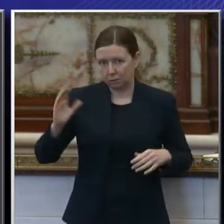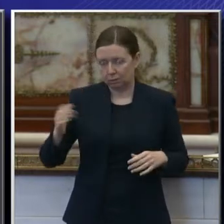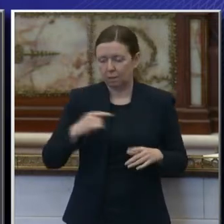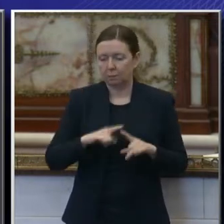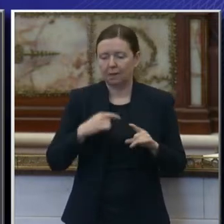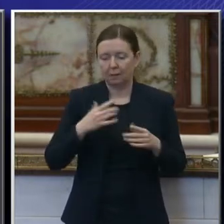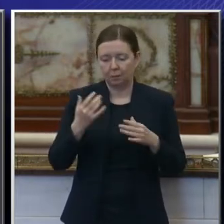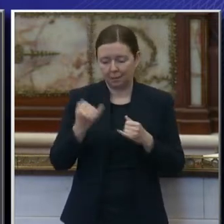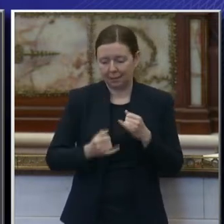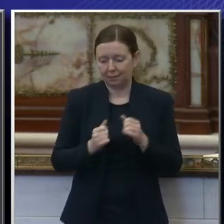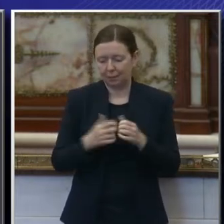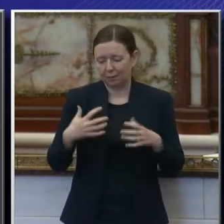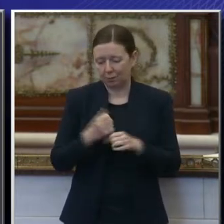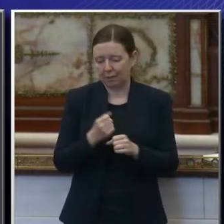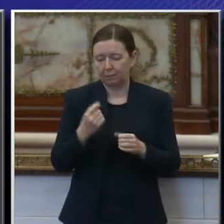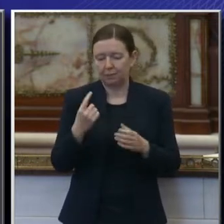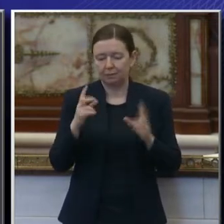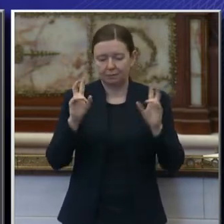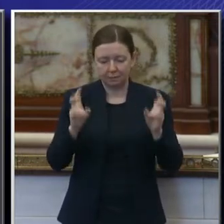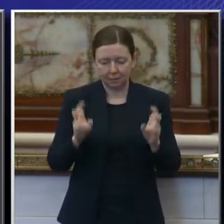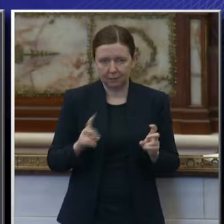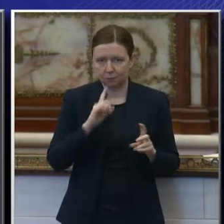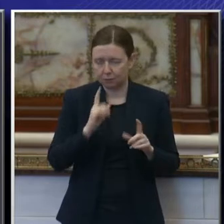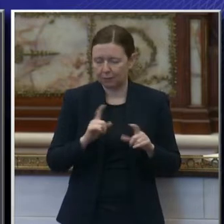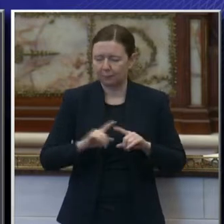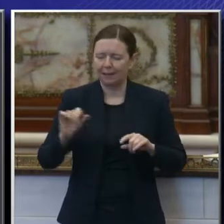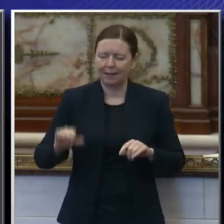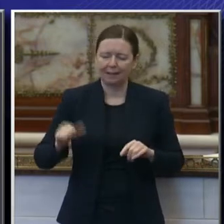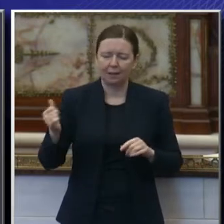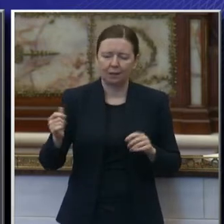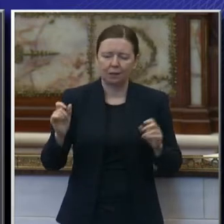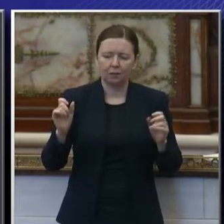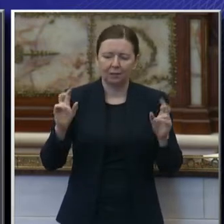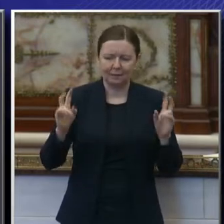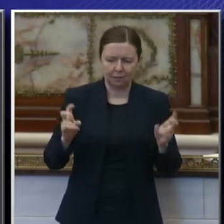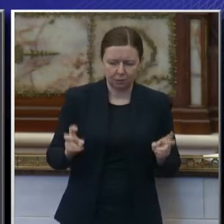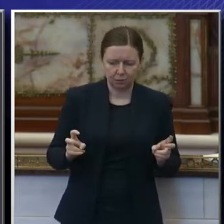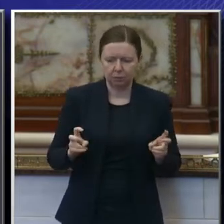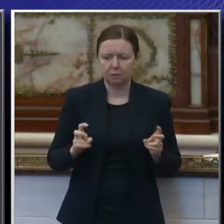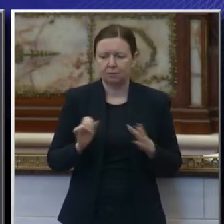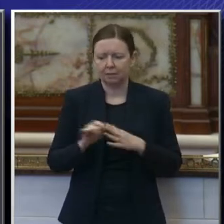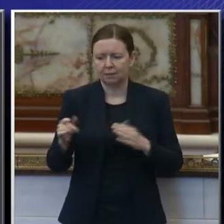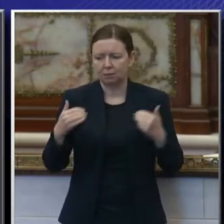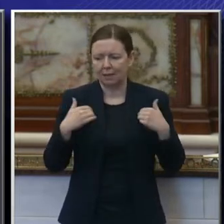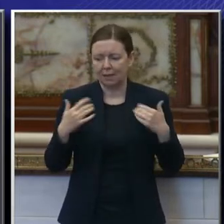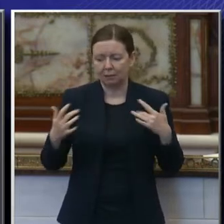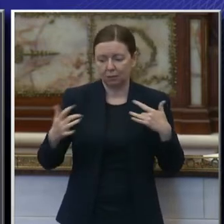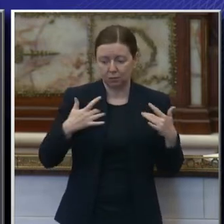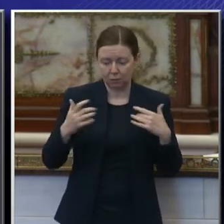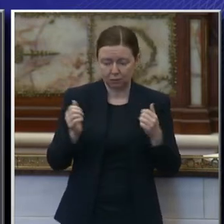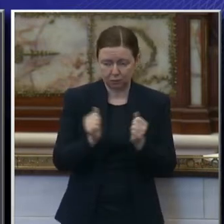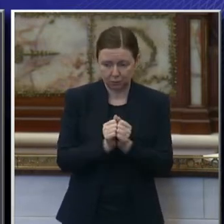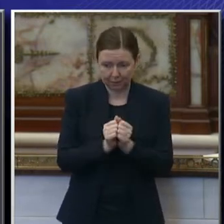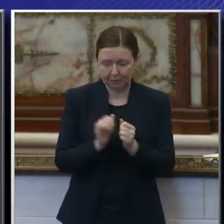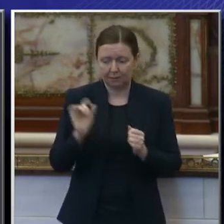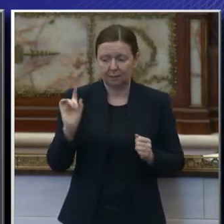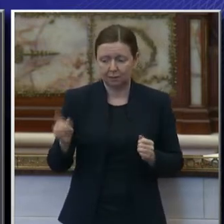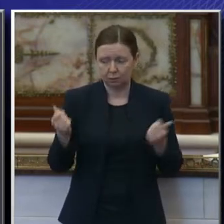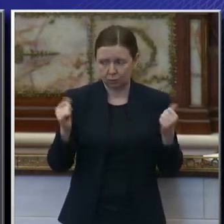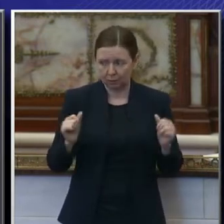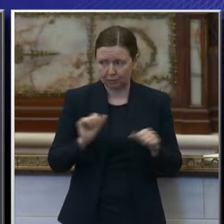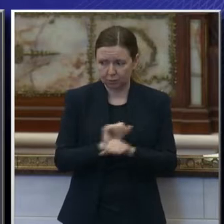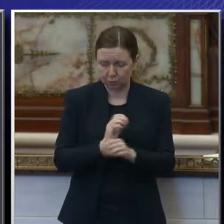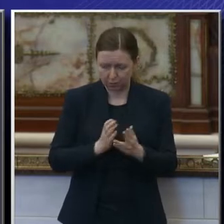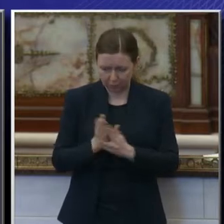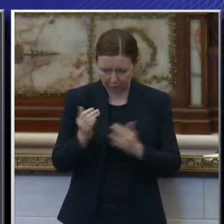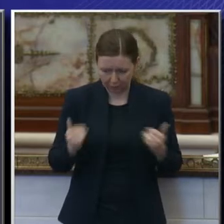will end with a recap of just topics real quick. Are there any other issues that you have concerns with and that you're trying to work through at